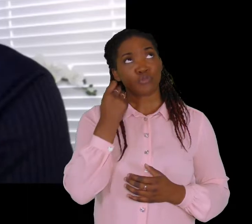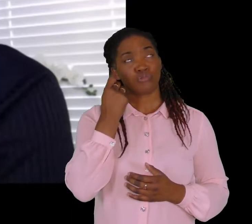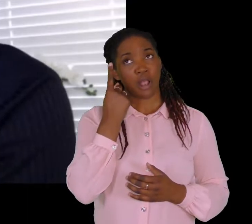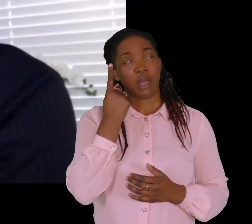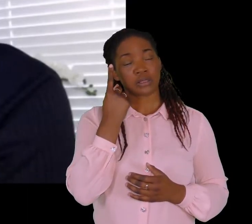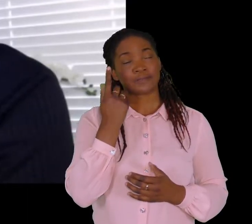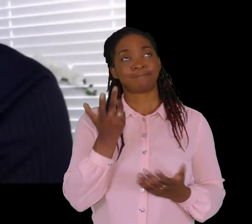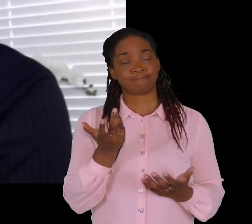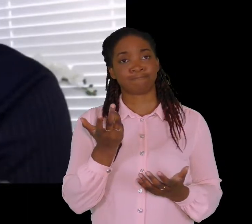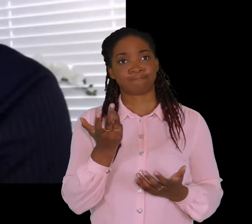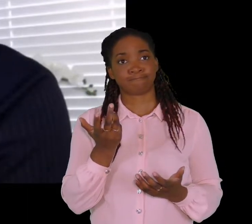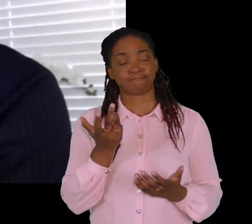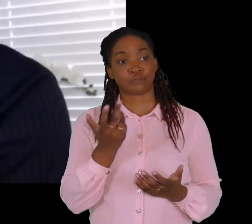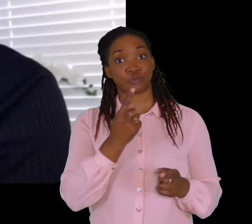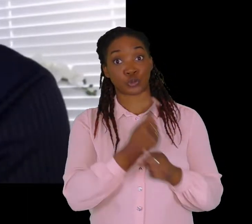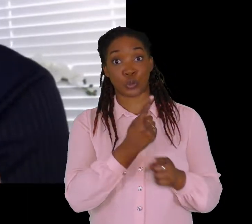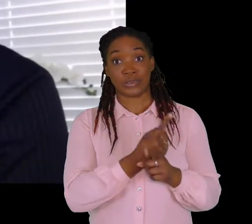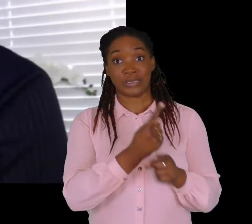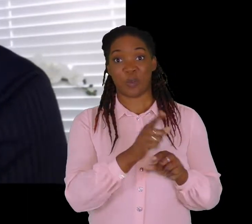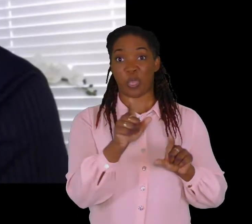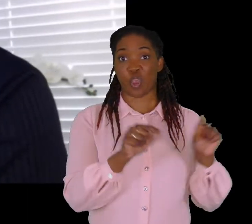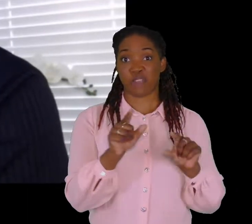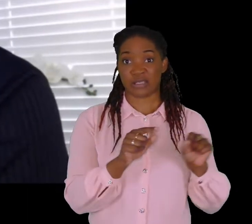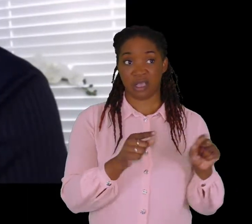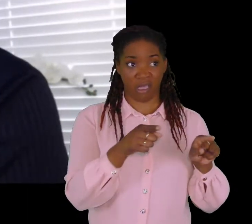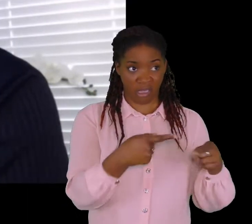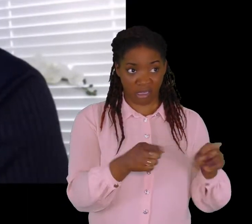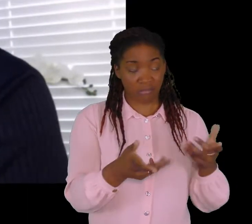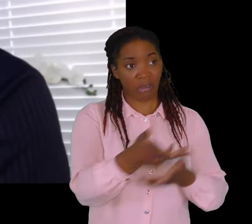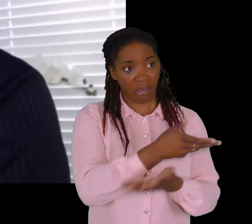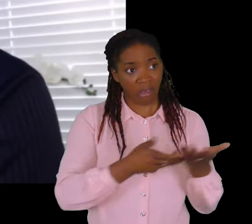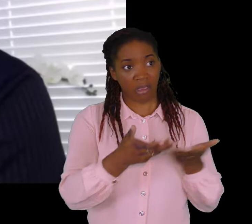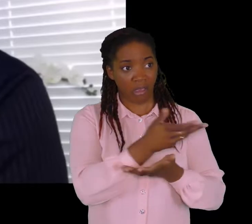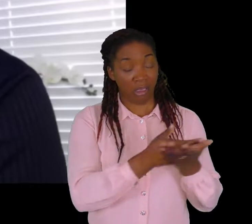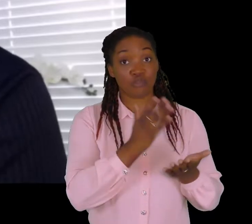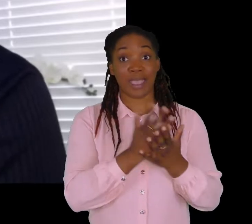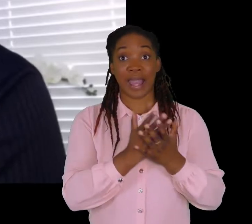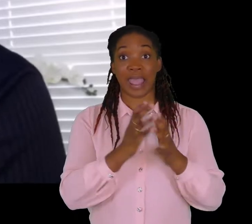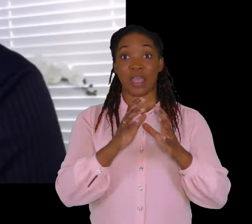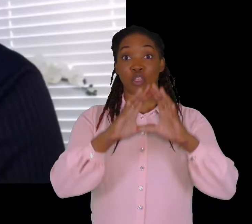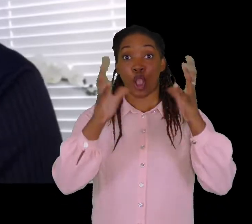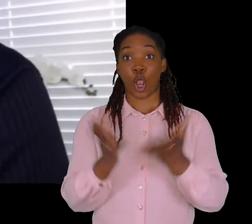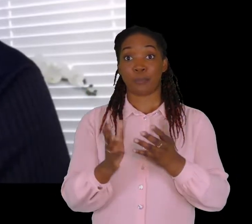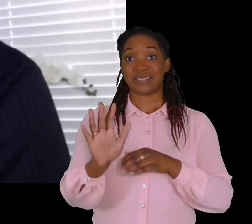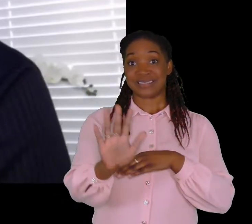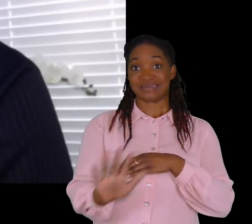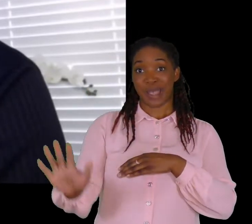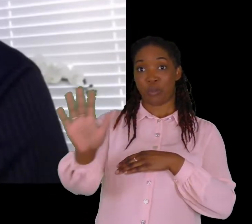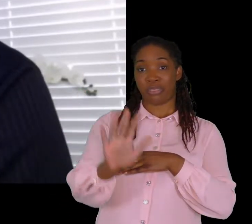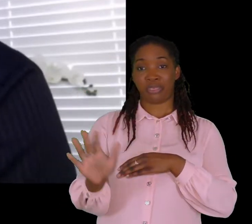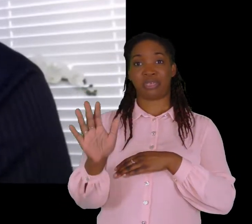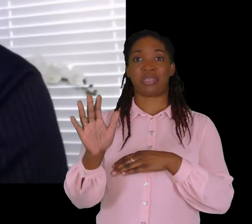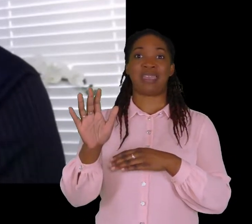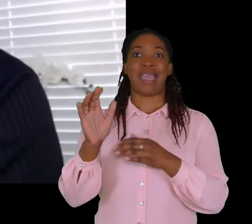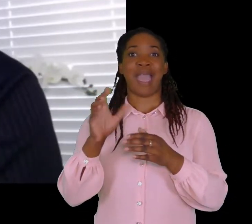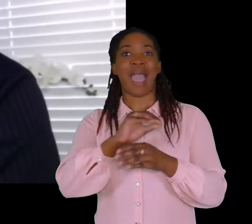I realized to a certain extent in talking with these curators who had crisscrossed the whole global South, including sub-Saharan Africa